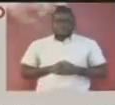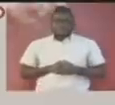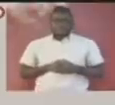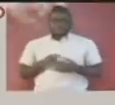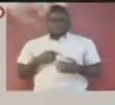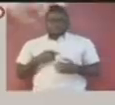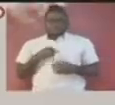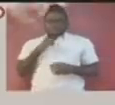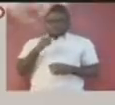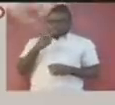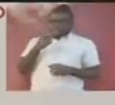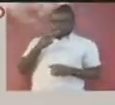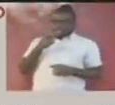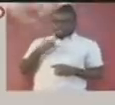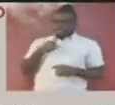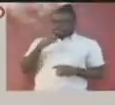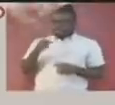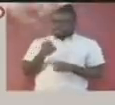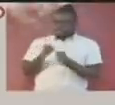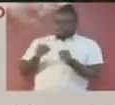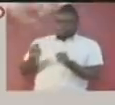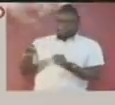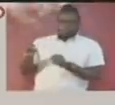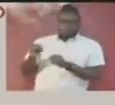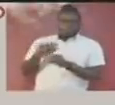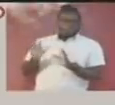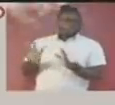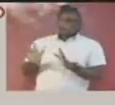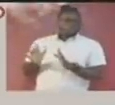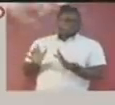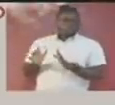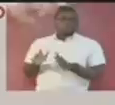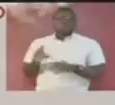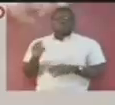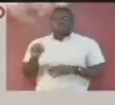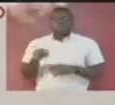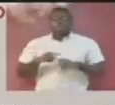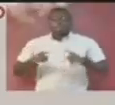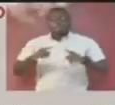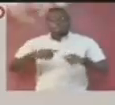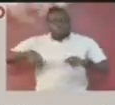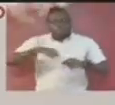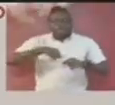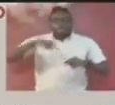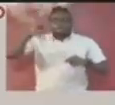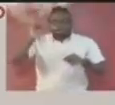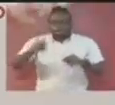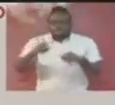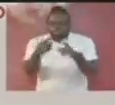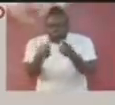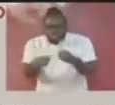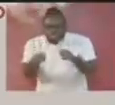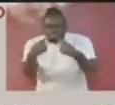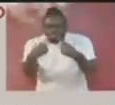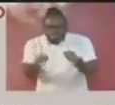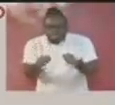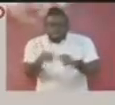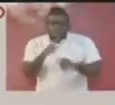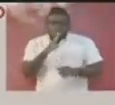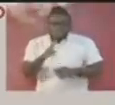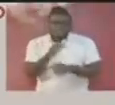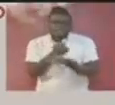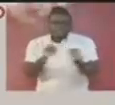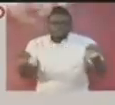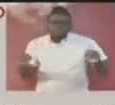have done. I'm not saying that at all. But I'm saying let us do everything within our power to be safe, but let